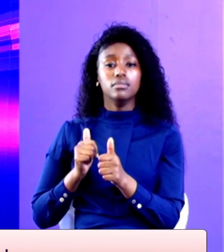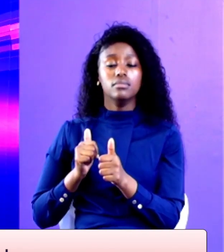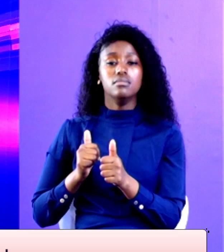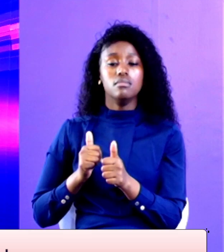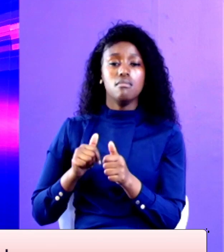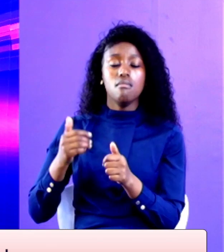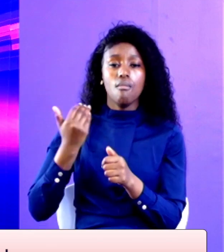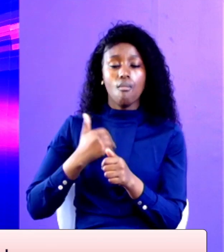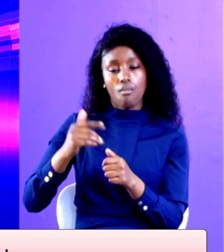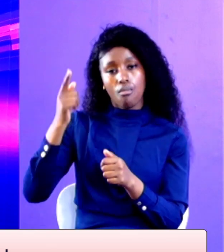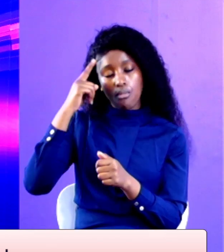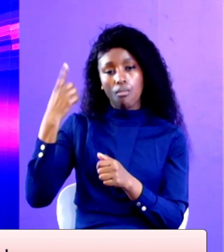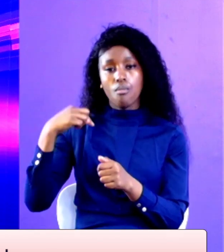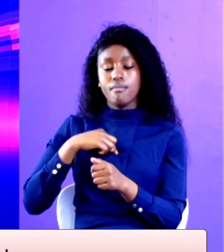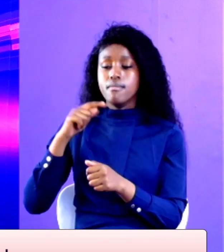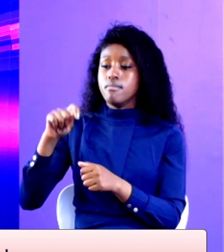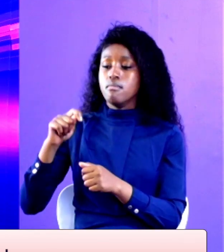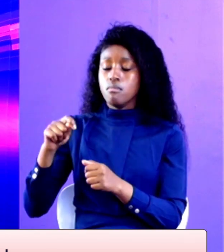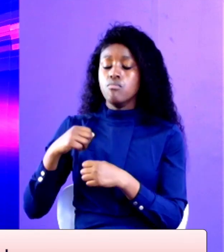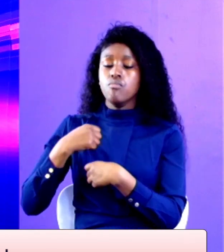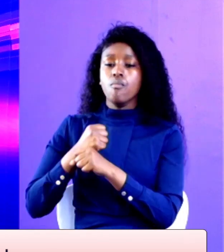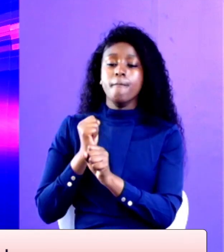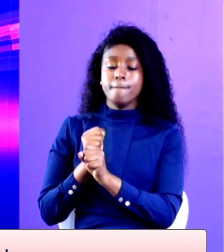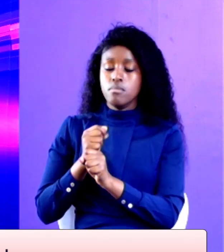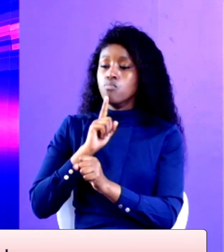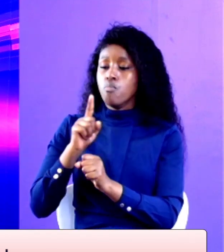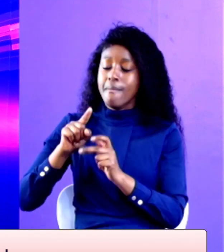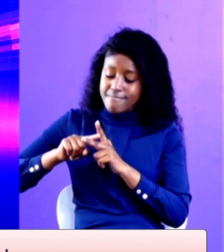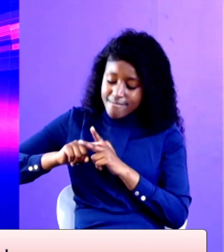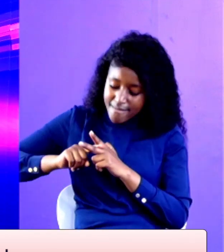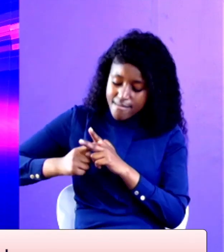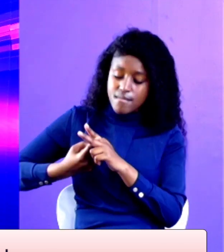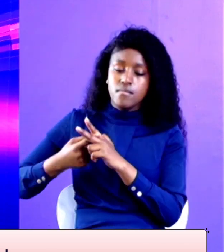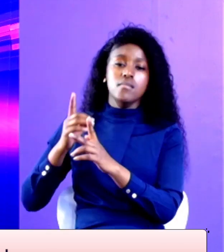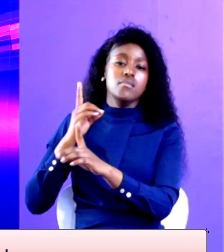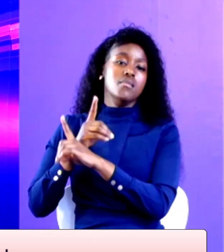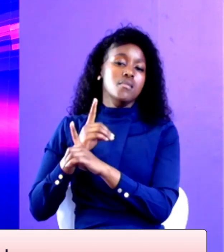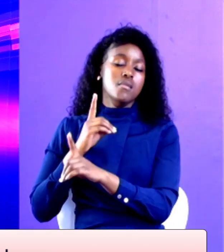we need to fix our defense.